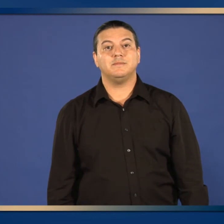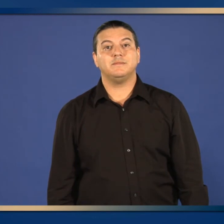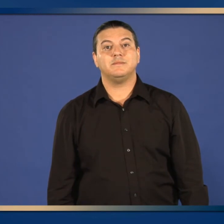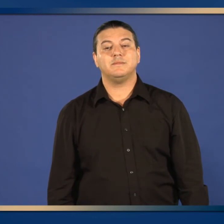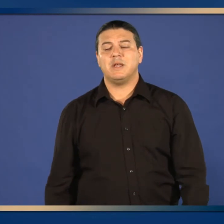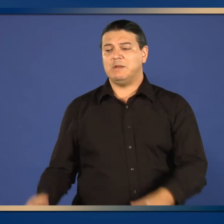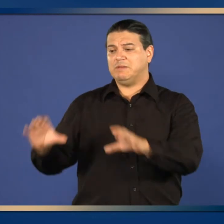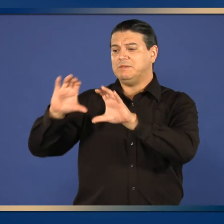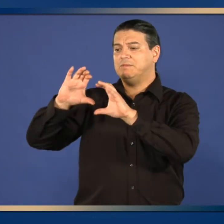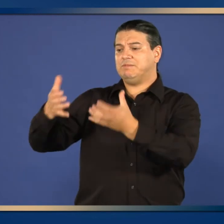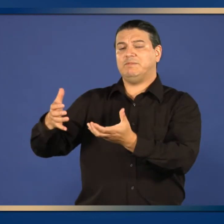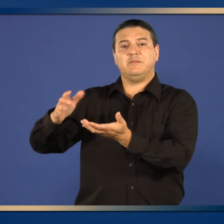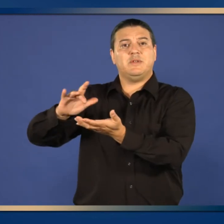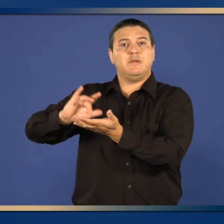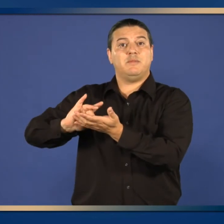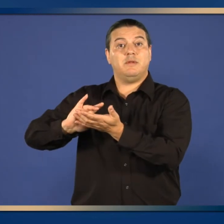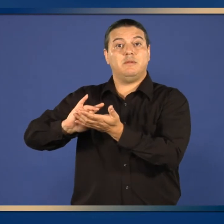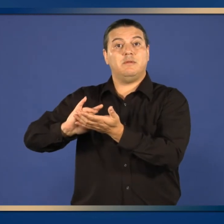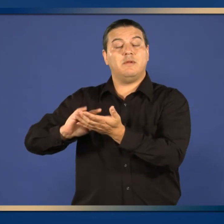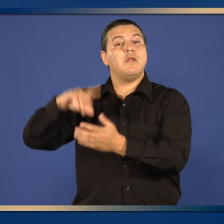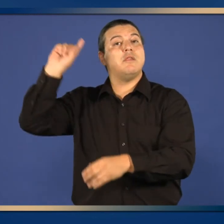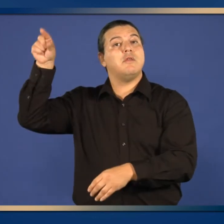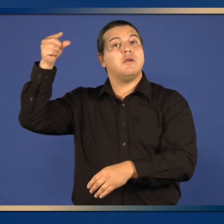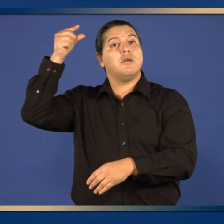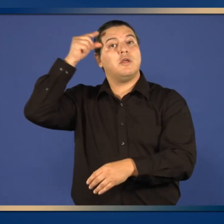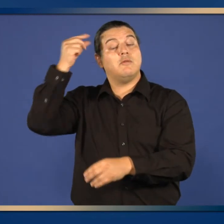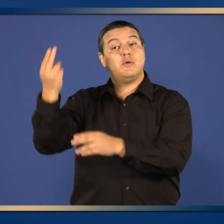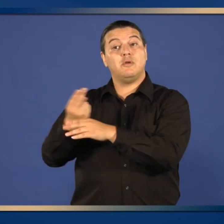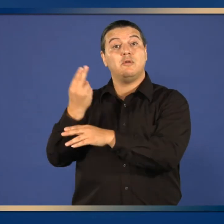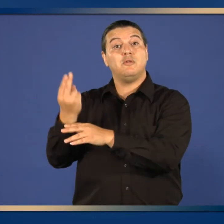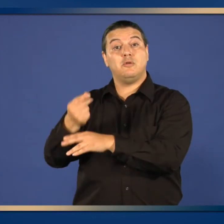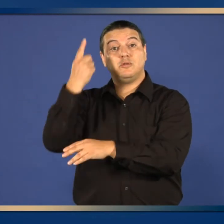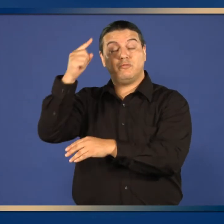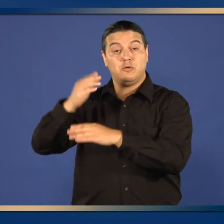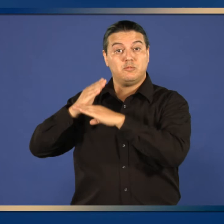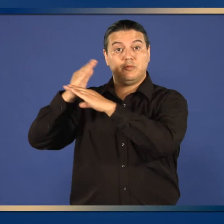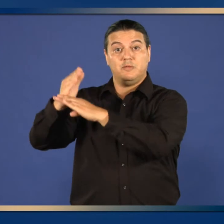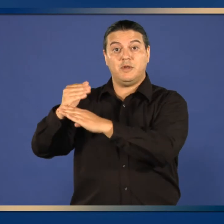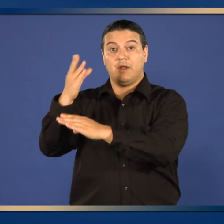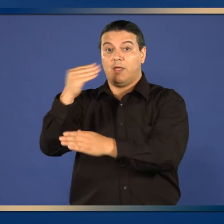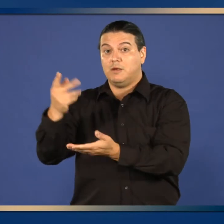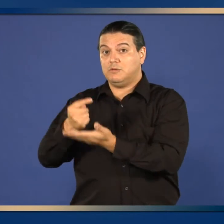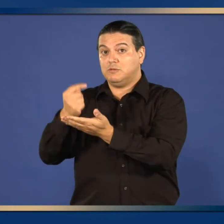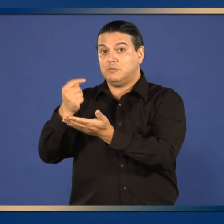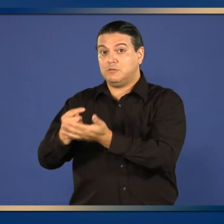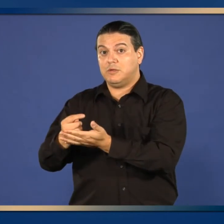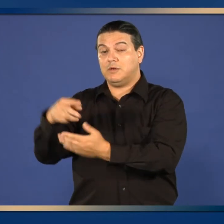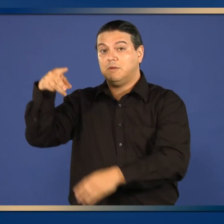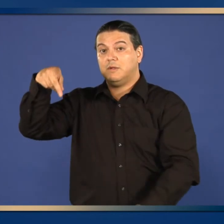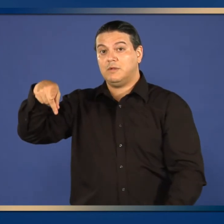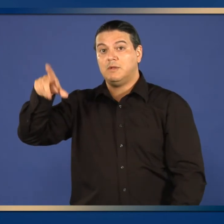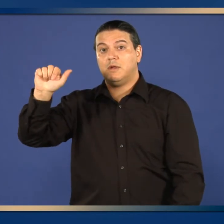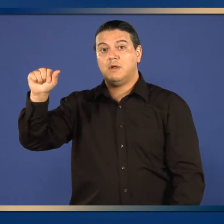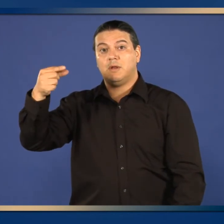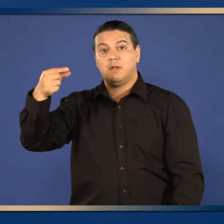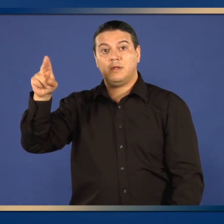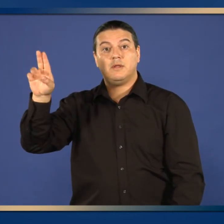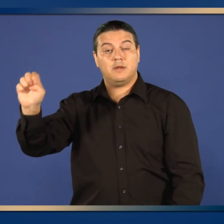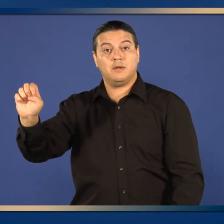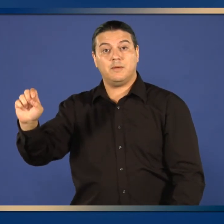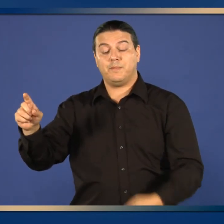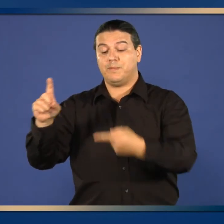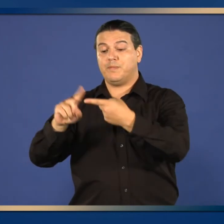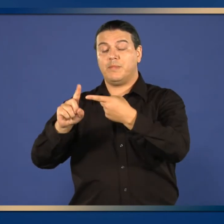The Strategic National Stockpile medications for the prevention and treatment of plague are